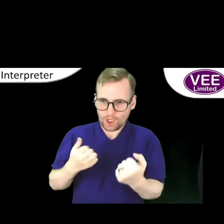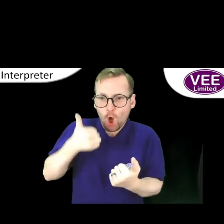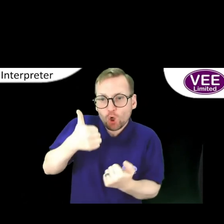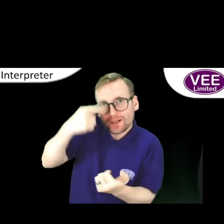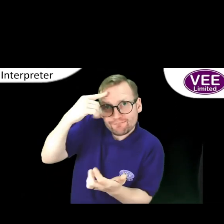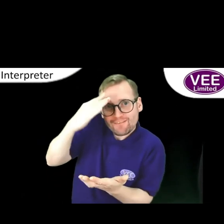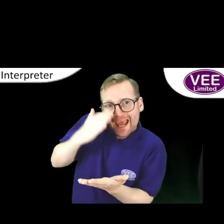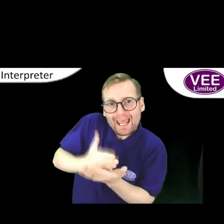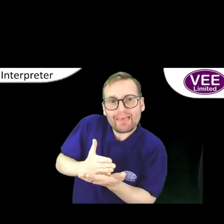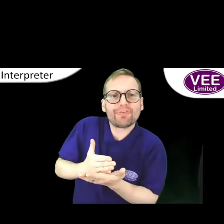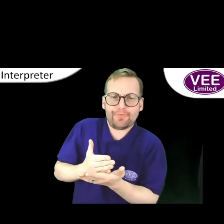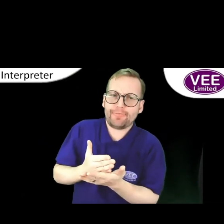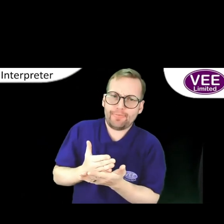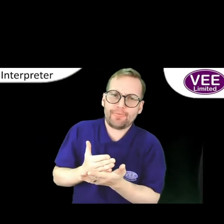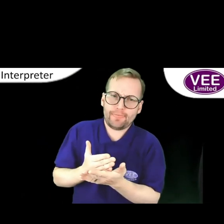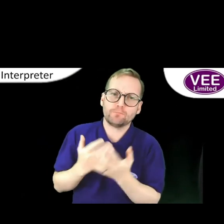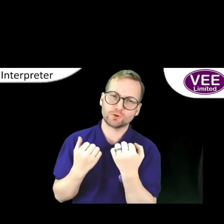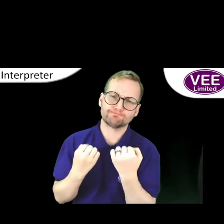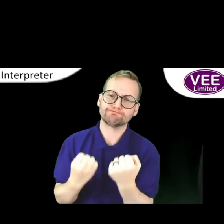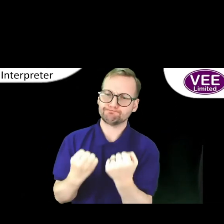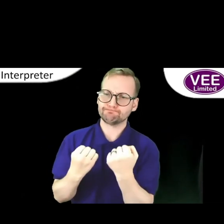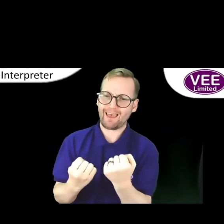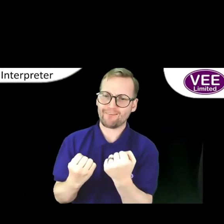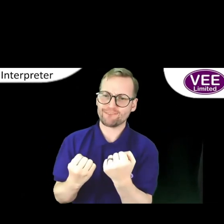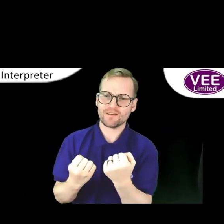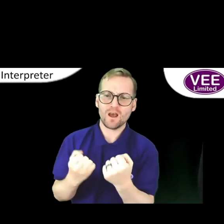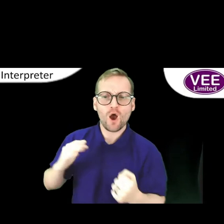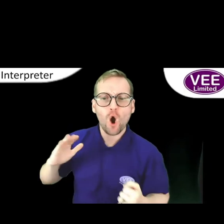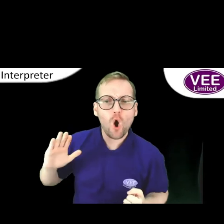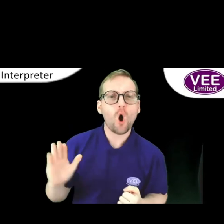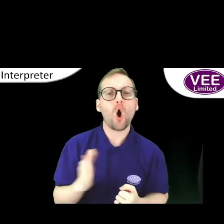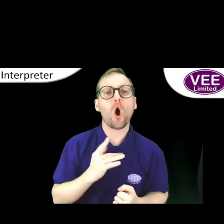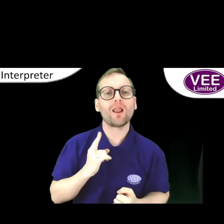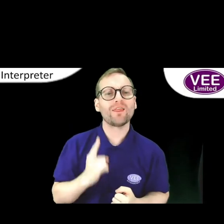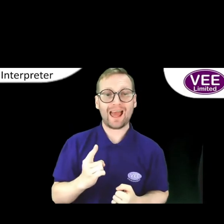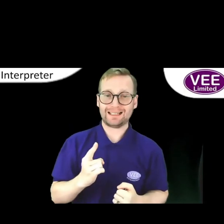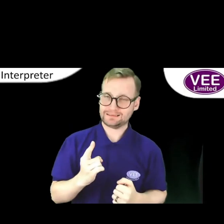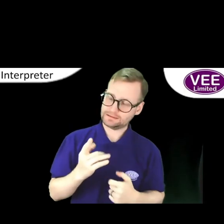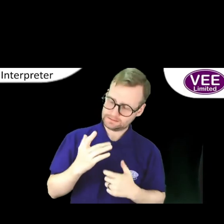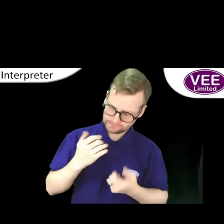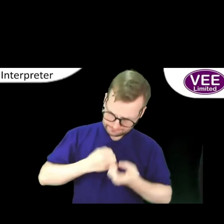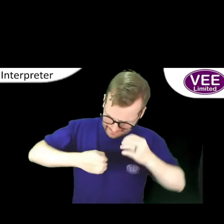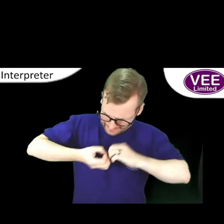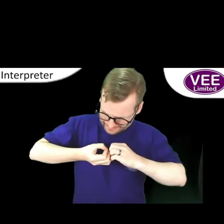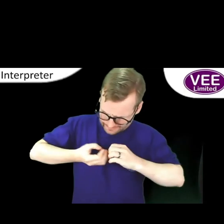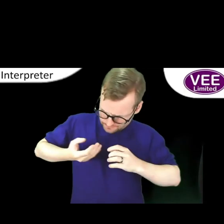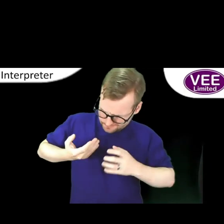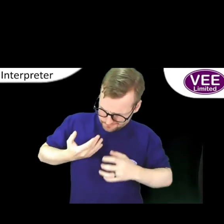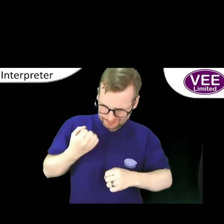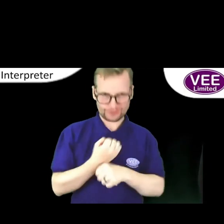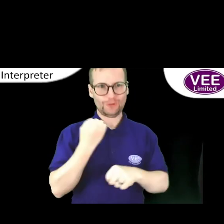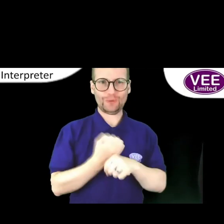a man for that. For all that and all that,